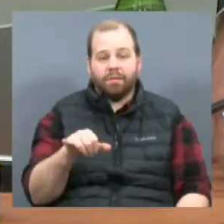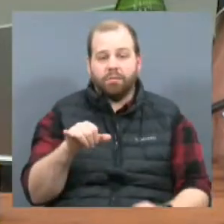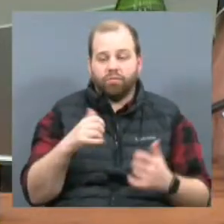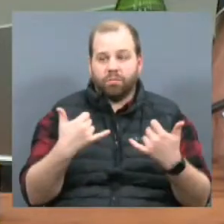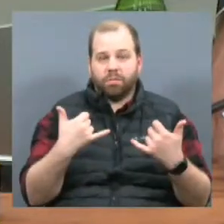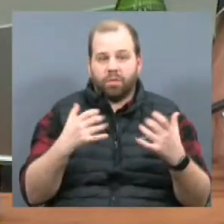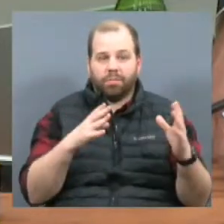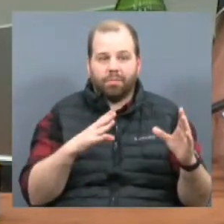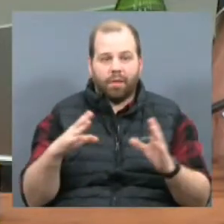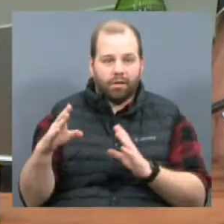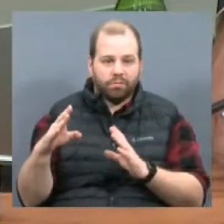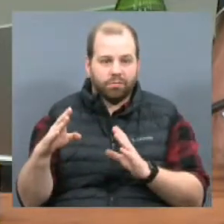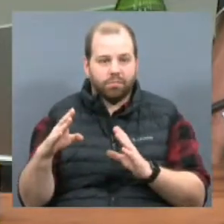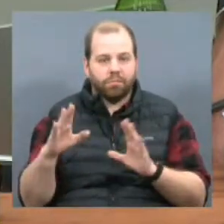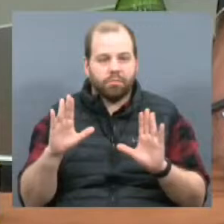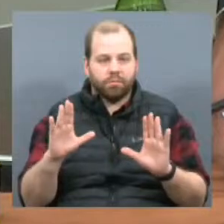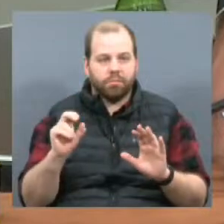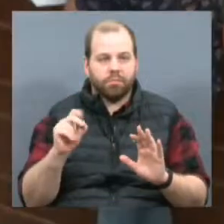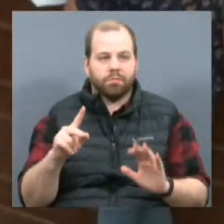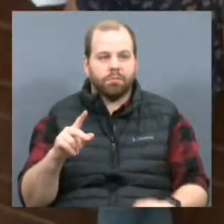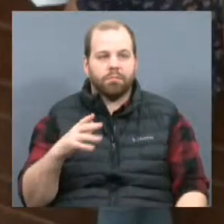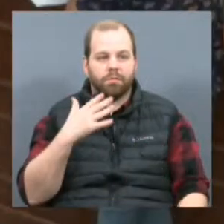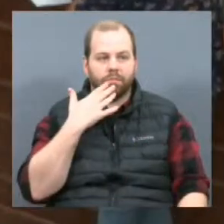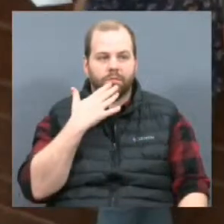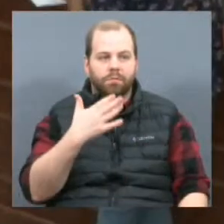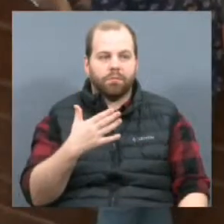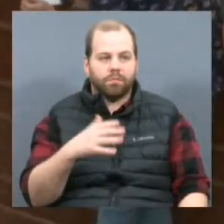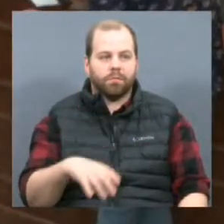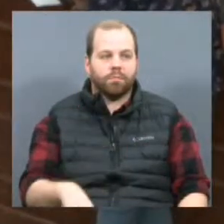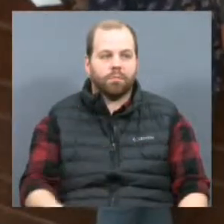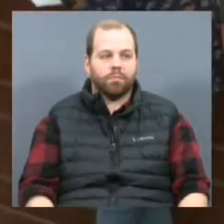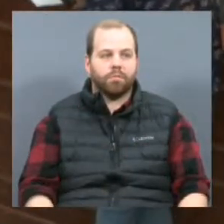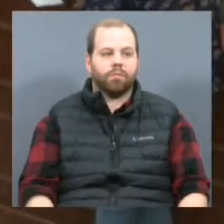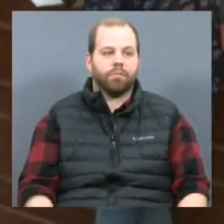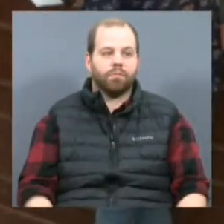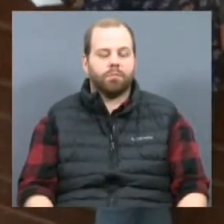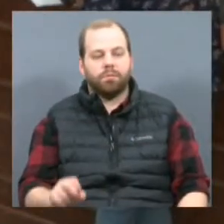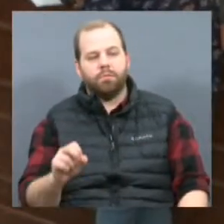Okay. All right. Thank you.